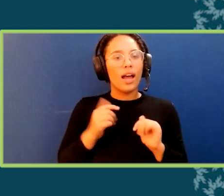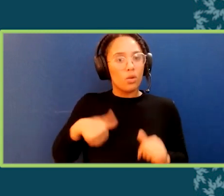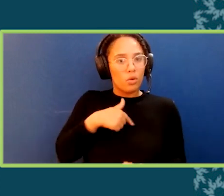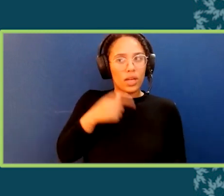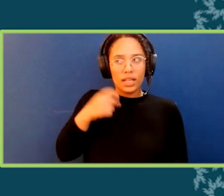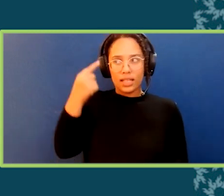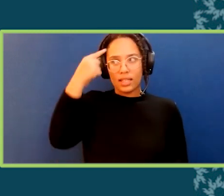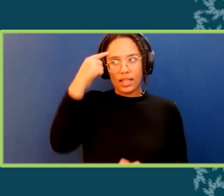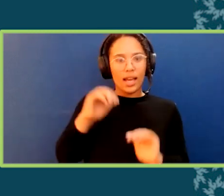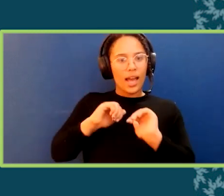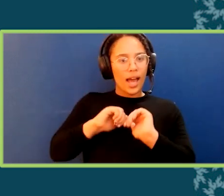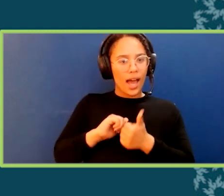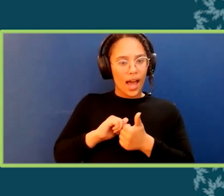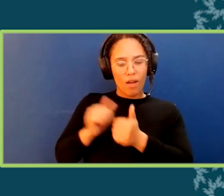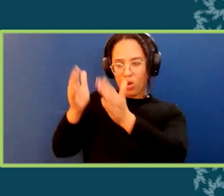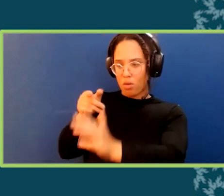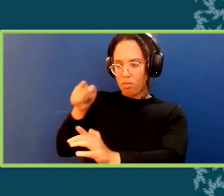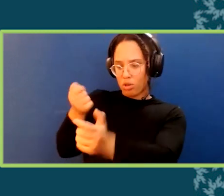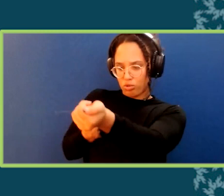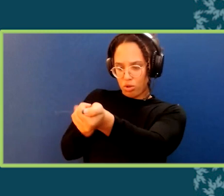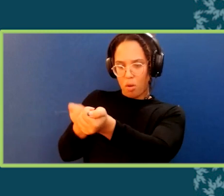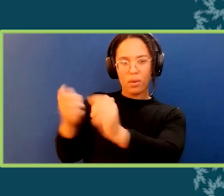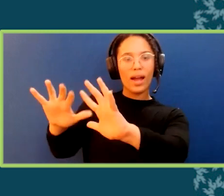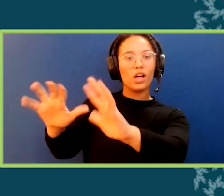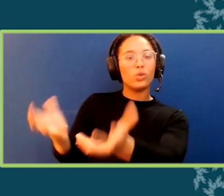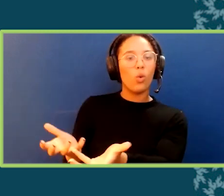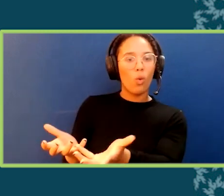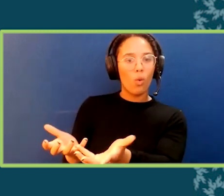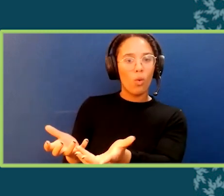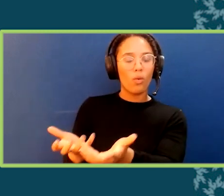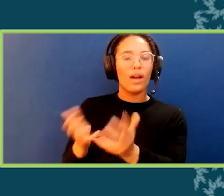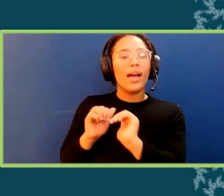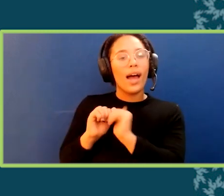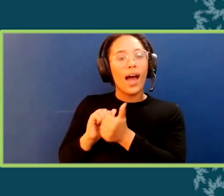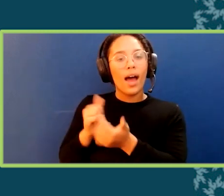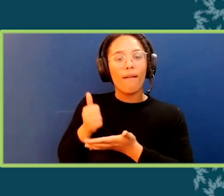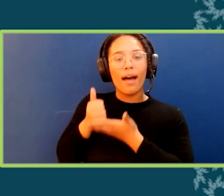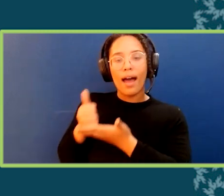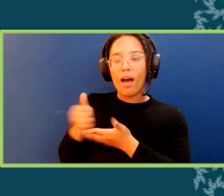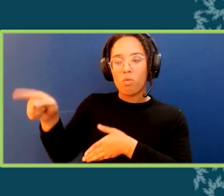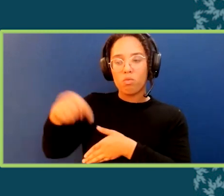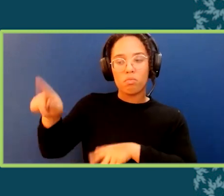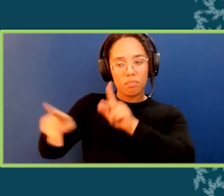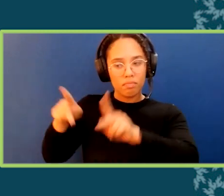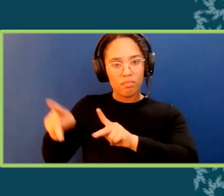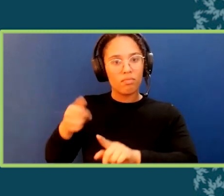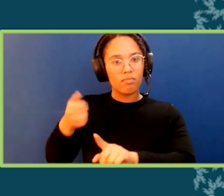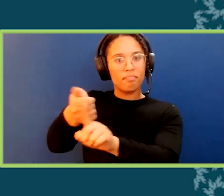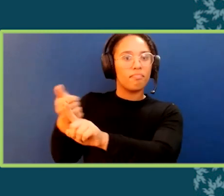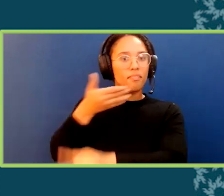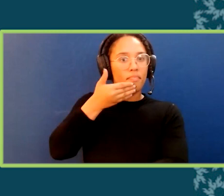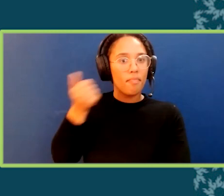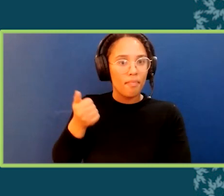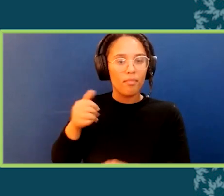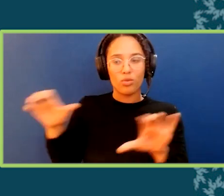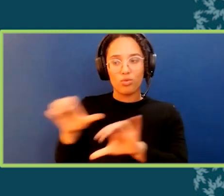human? How can we help people be their best self and do their best work? And I use those words so much that in a